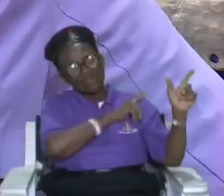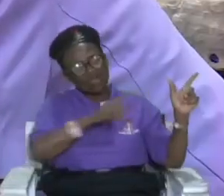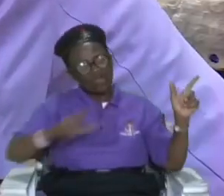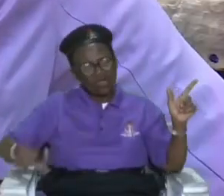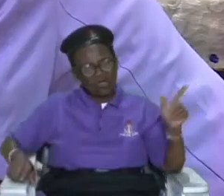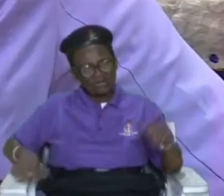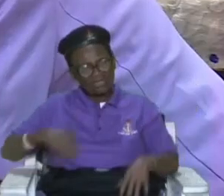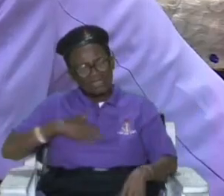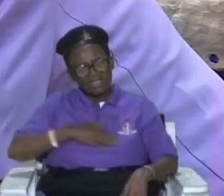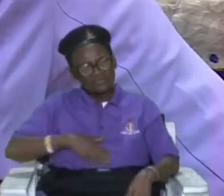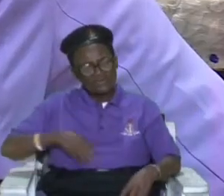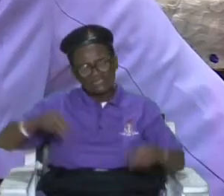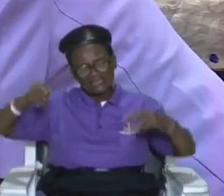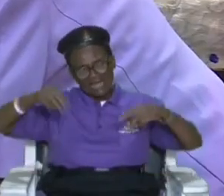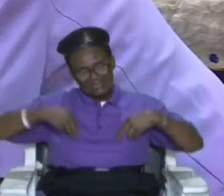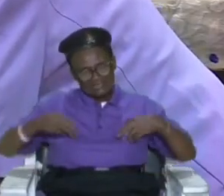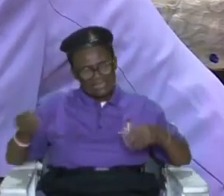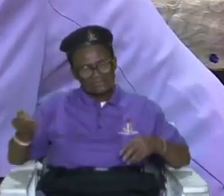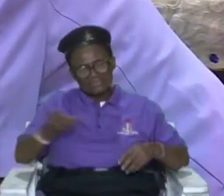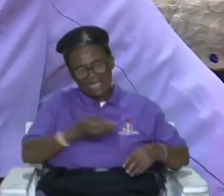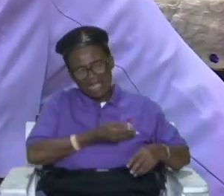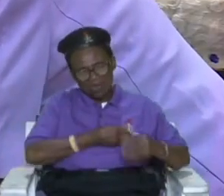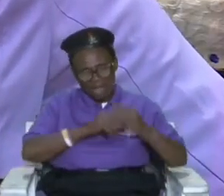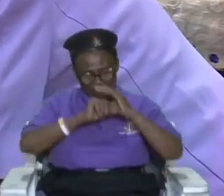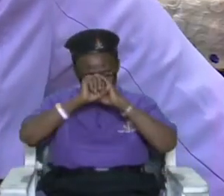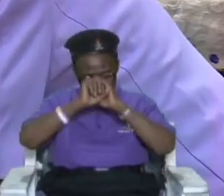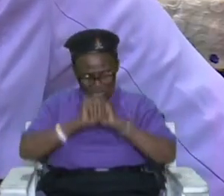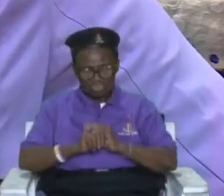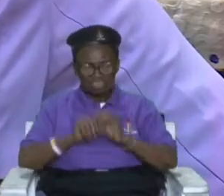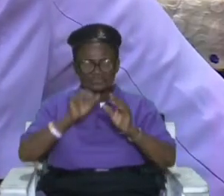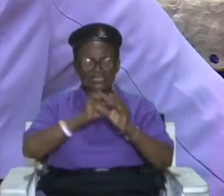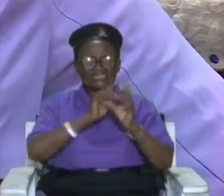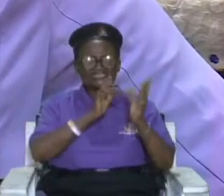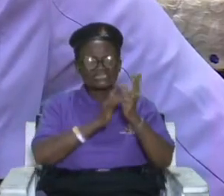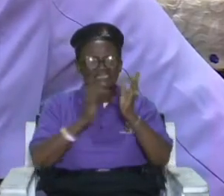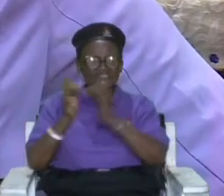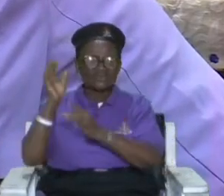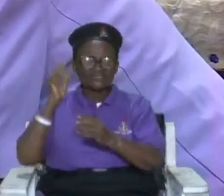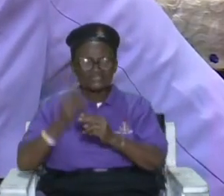Please accept our worship in Jesus' name.